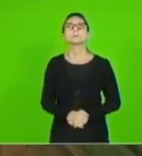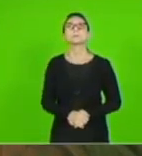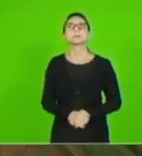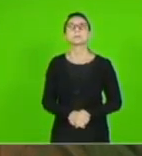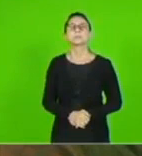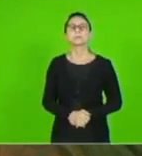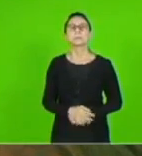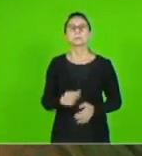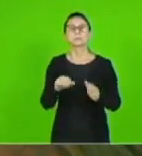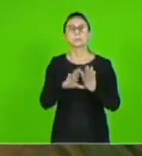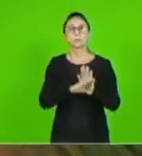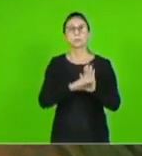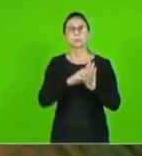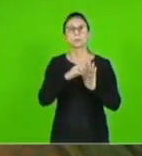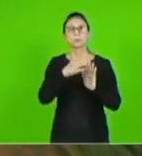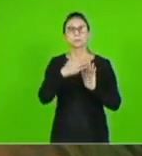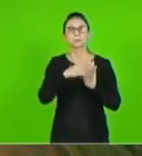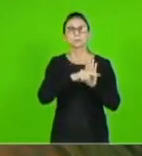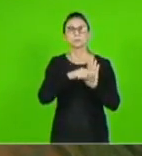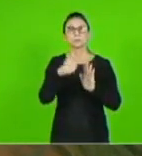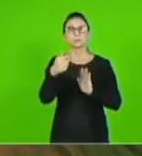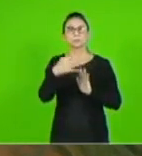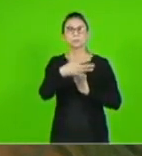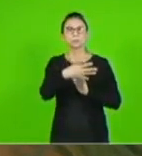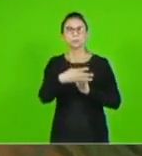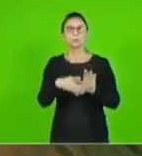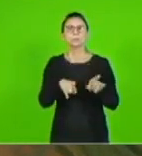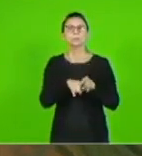the church going to heaven, the rapture.